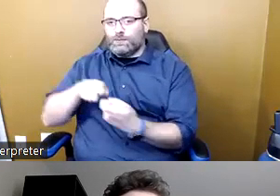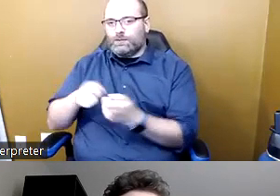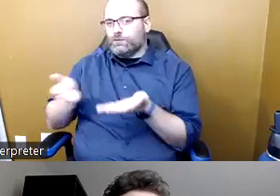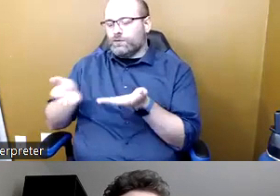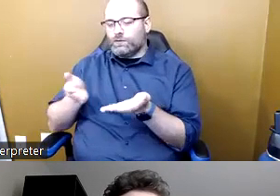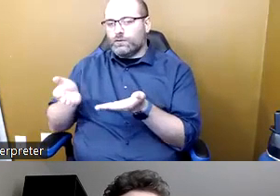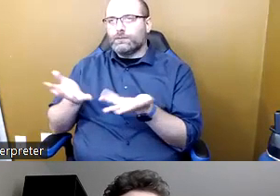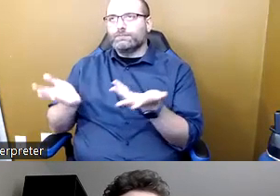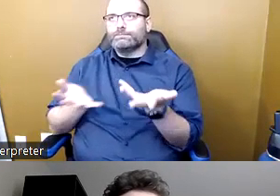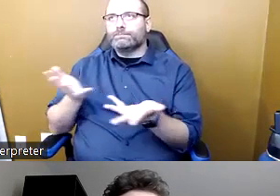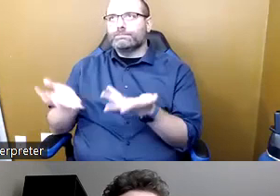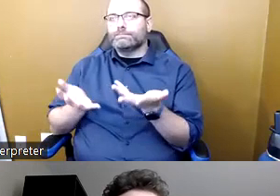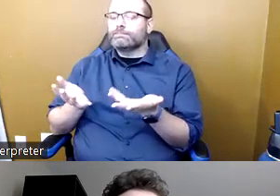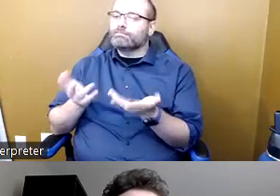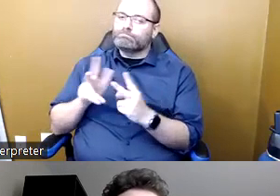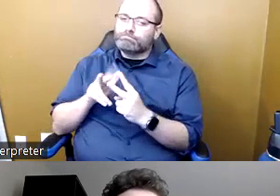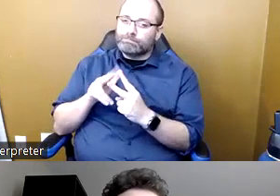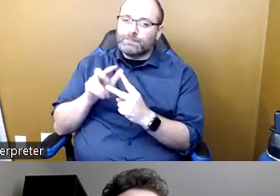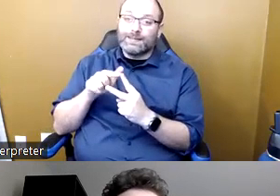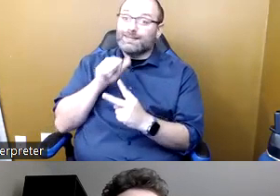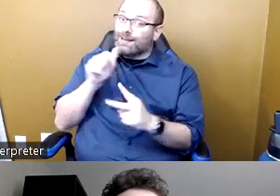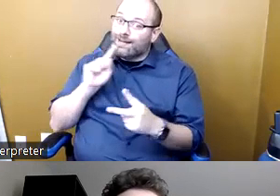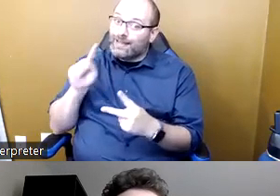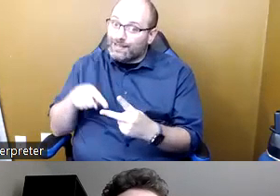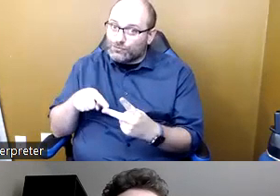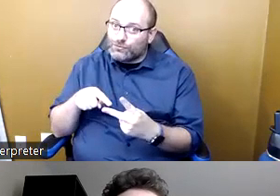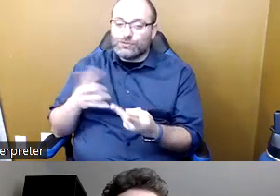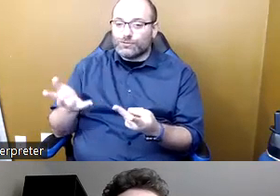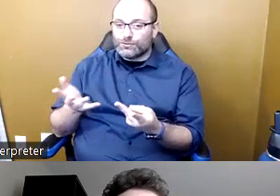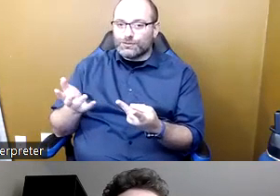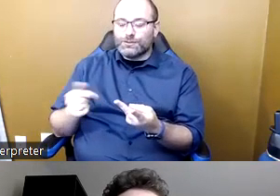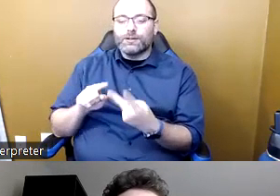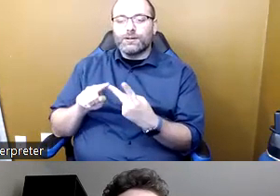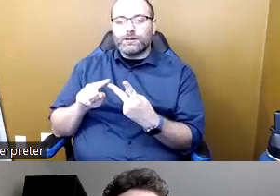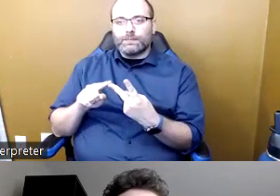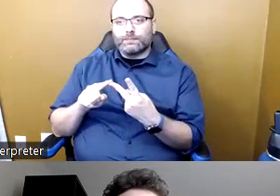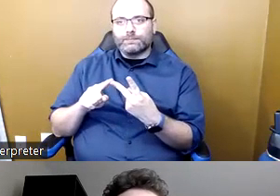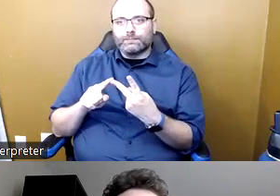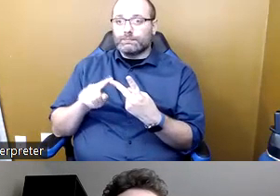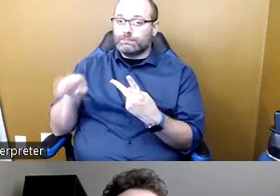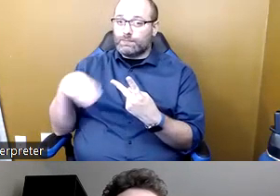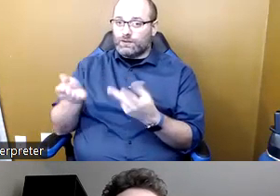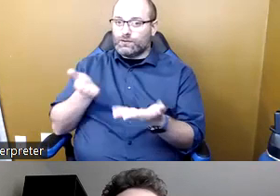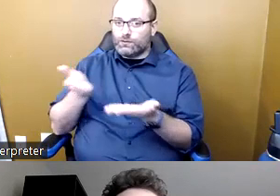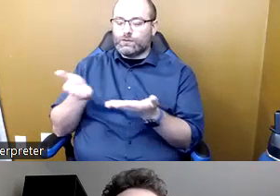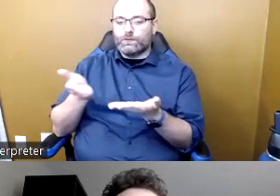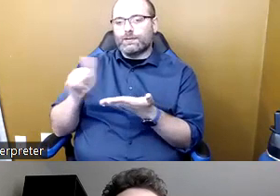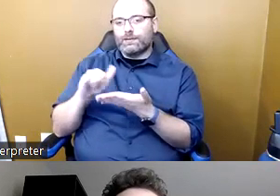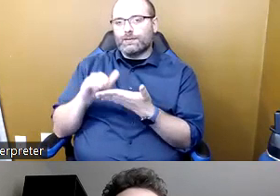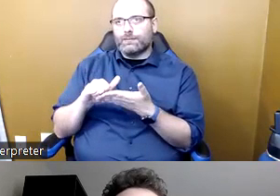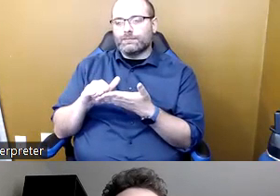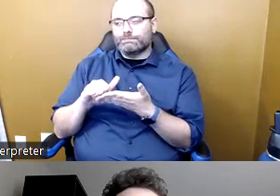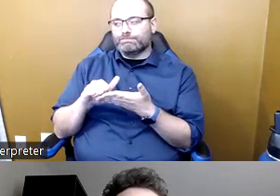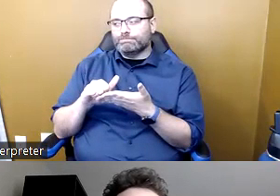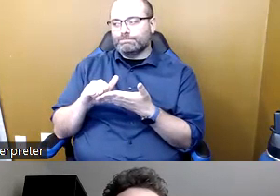by either just not answering in their questions, or by providing services that